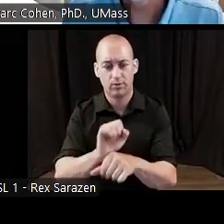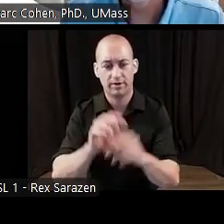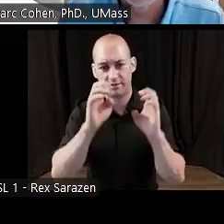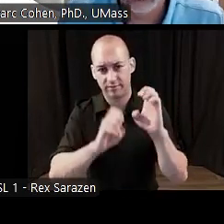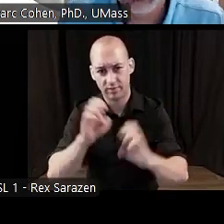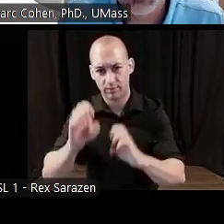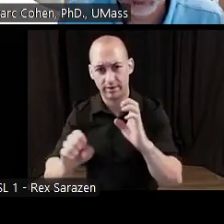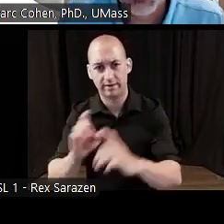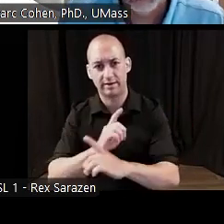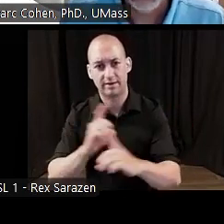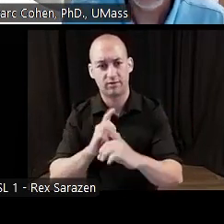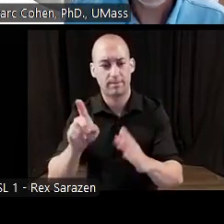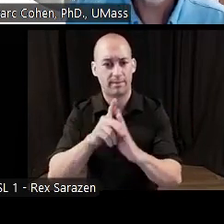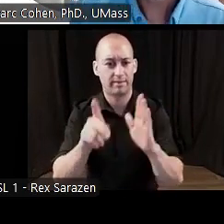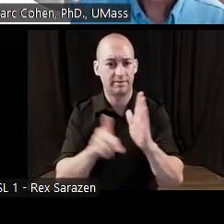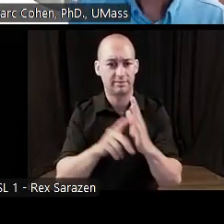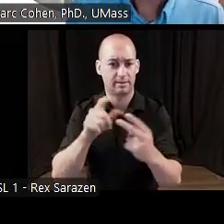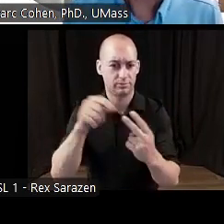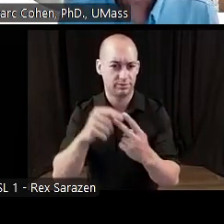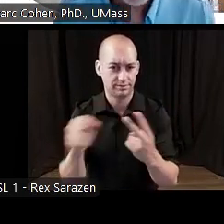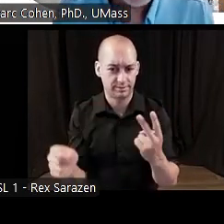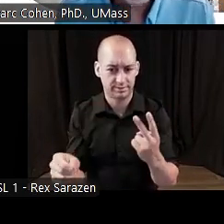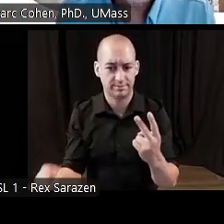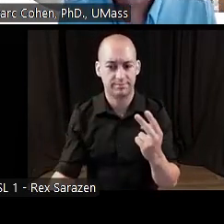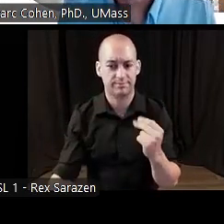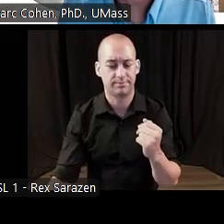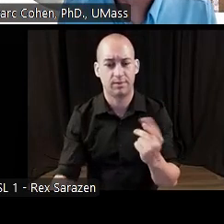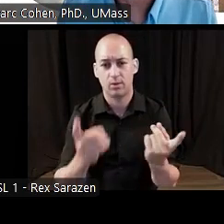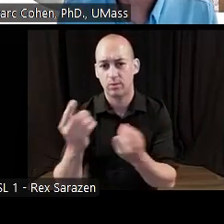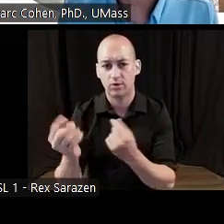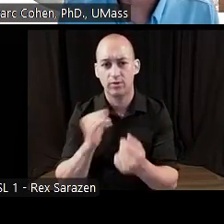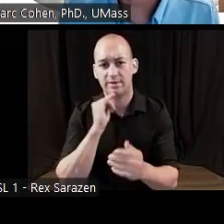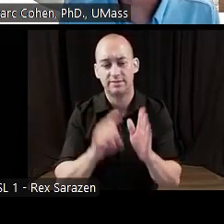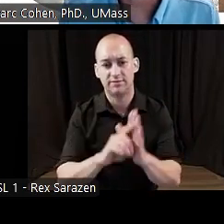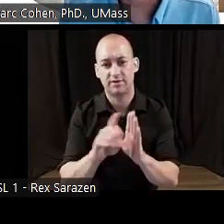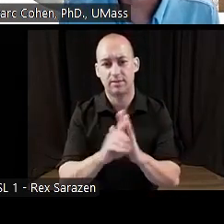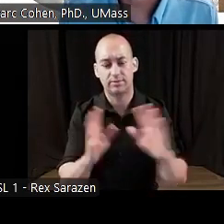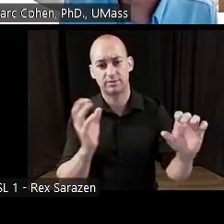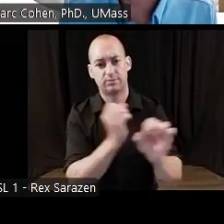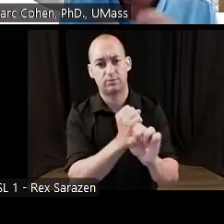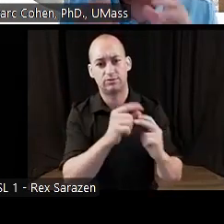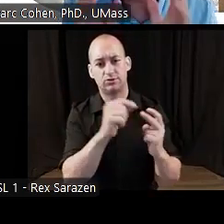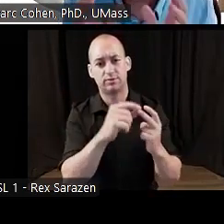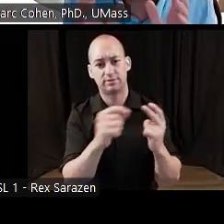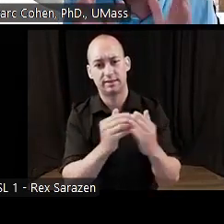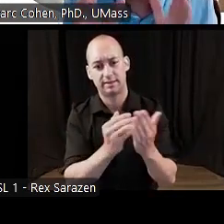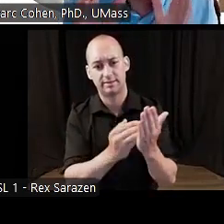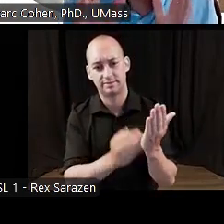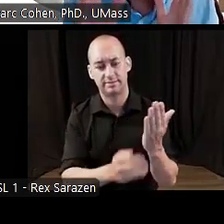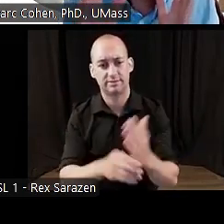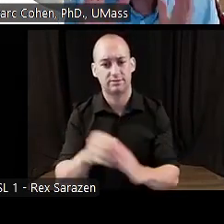various policy options. And what we want to do is develop a summarized choice list of